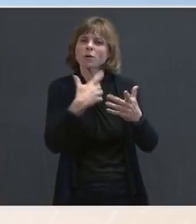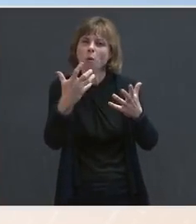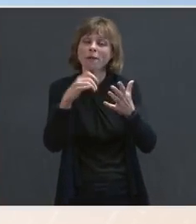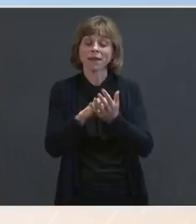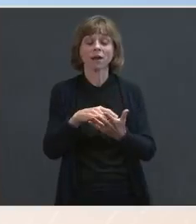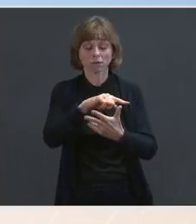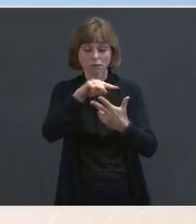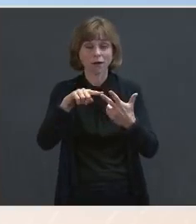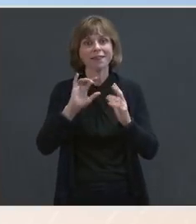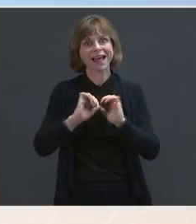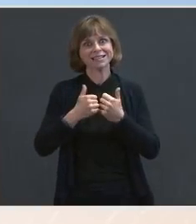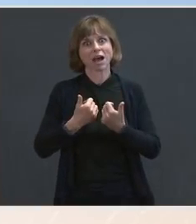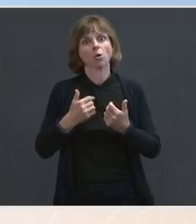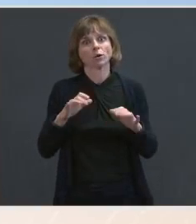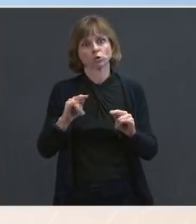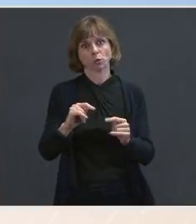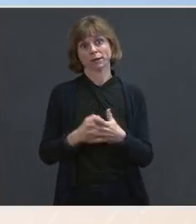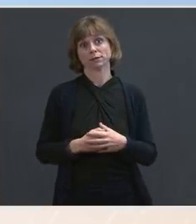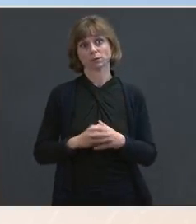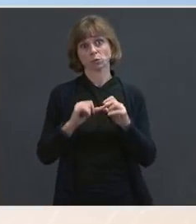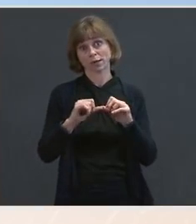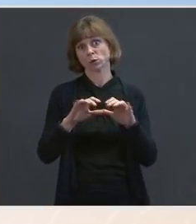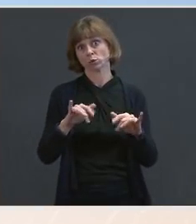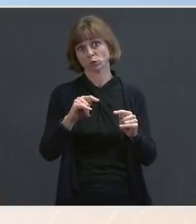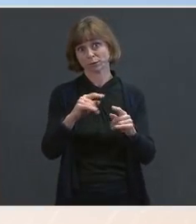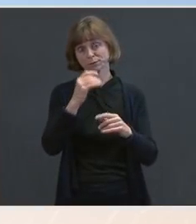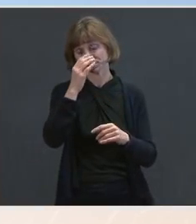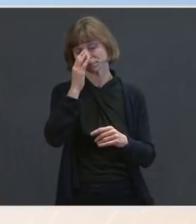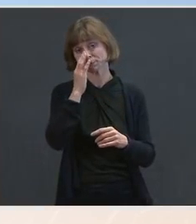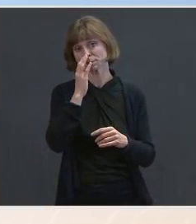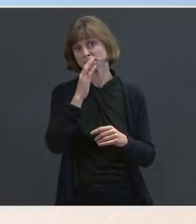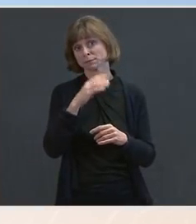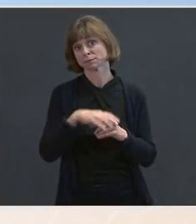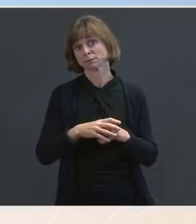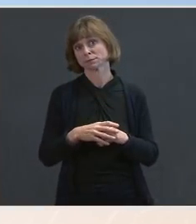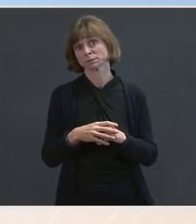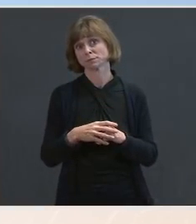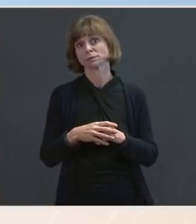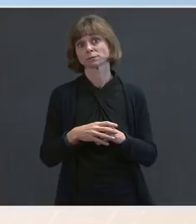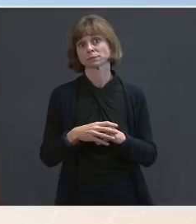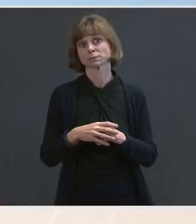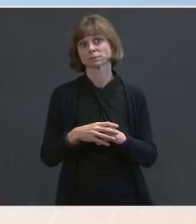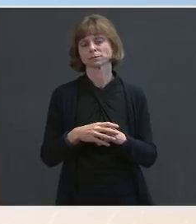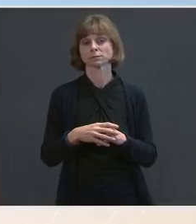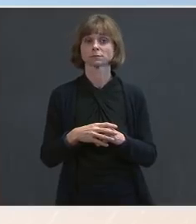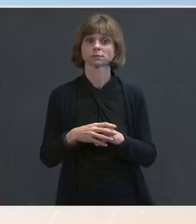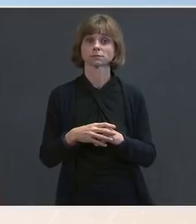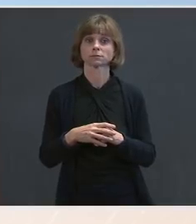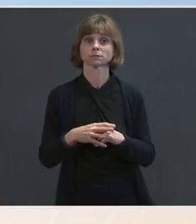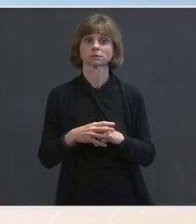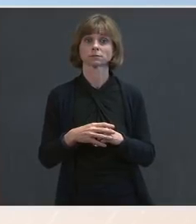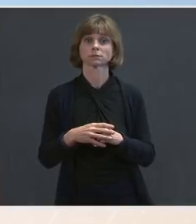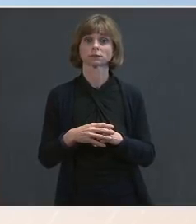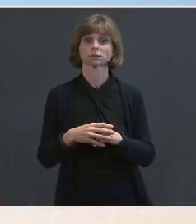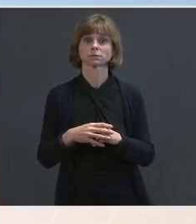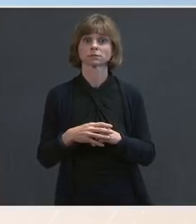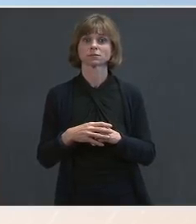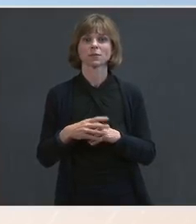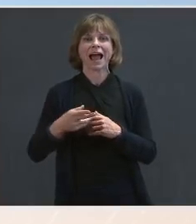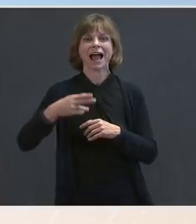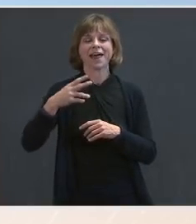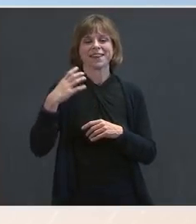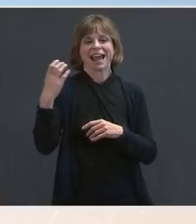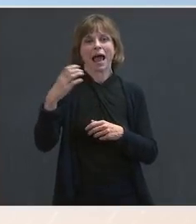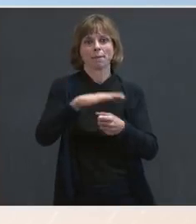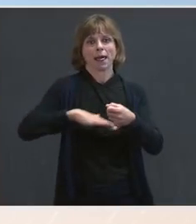do that. And that's what we'll continue to convey. Go ahead. One more quick one on another topic. I'm sorry. The Capitol is on high alert today because of